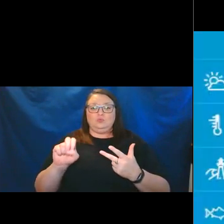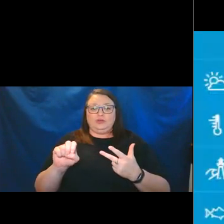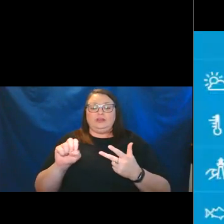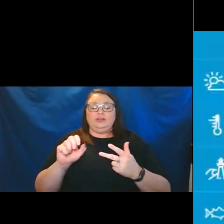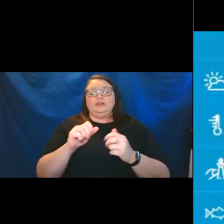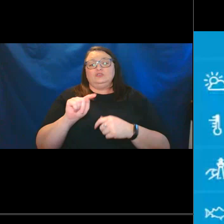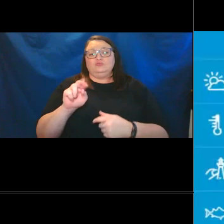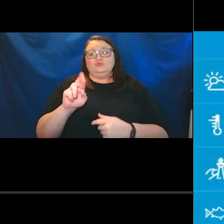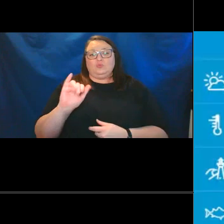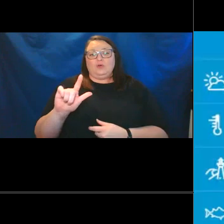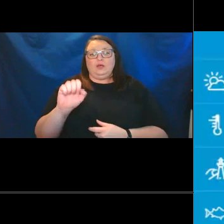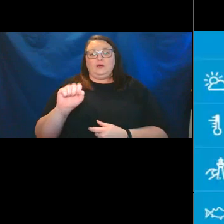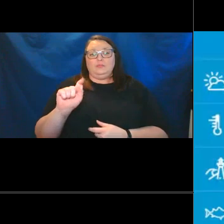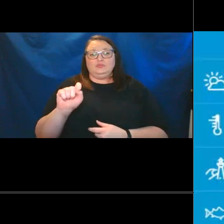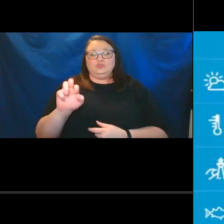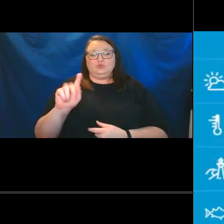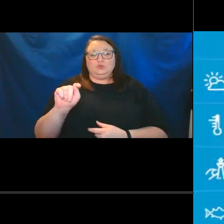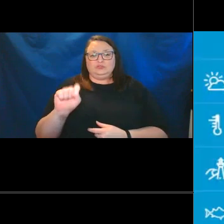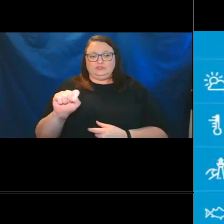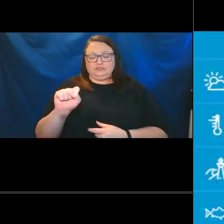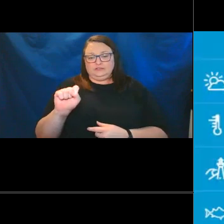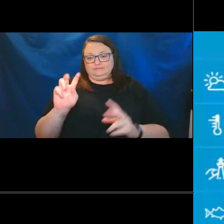Leadership and Equity in Natural Resource